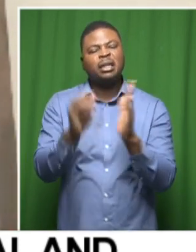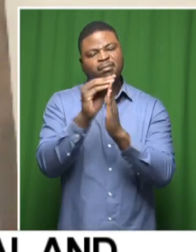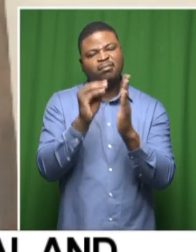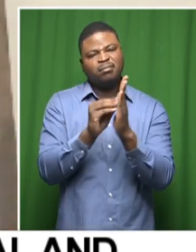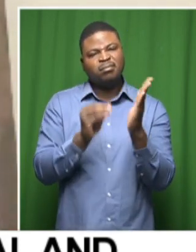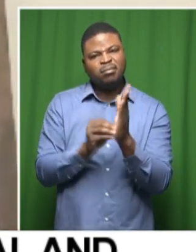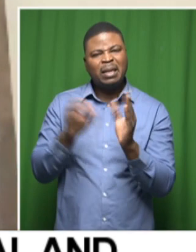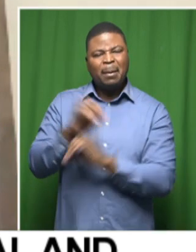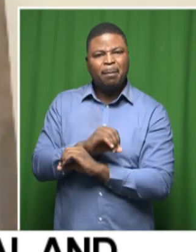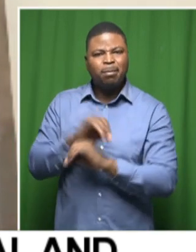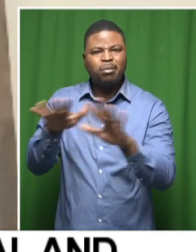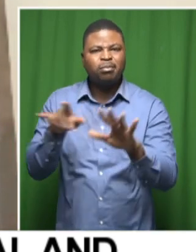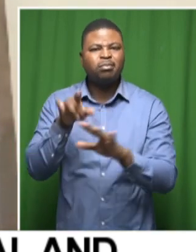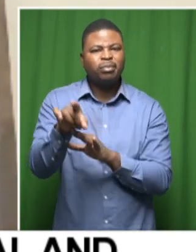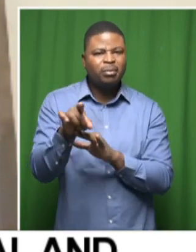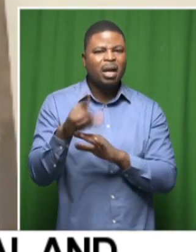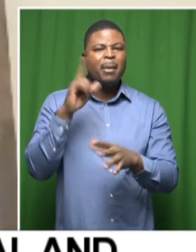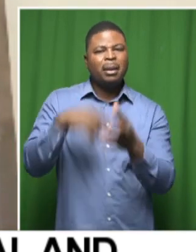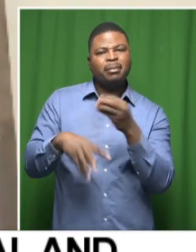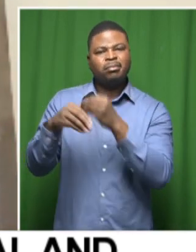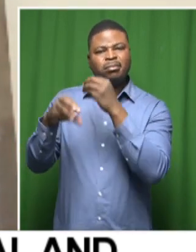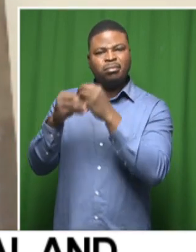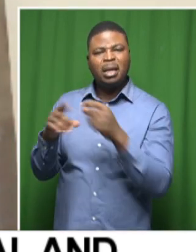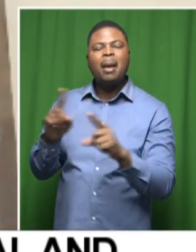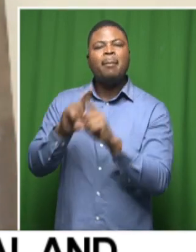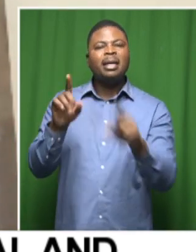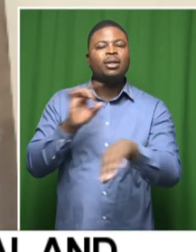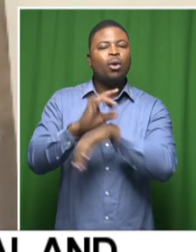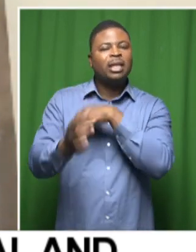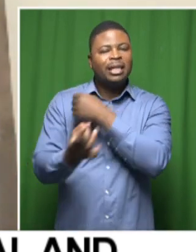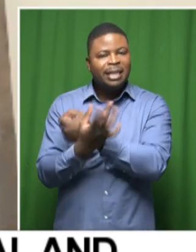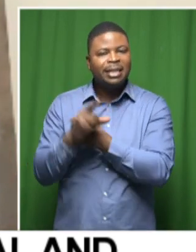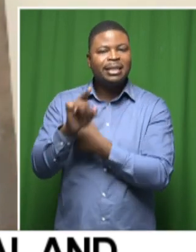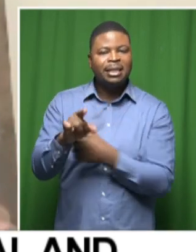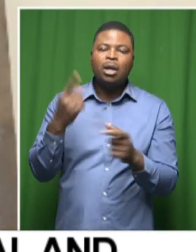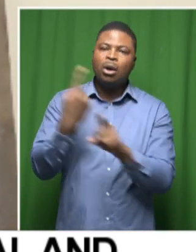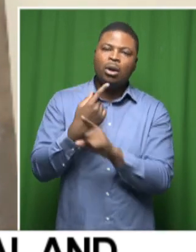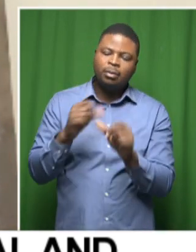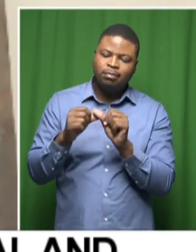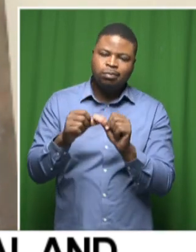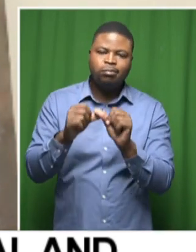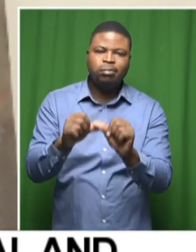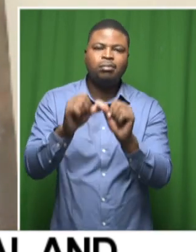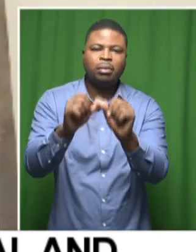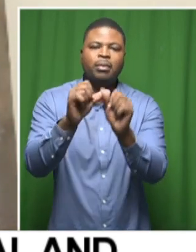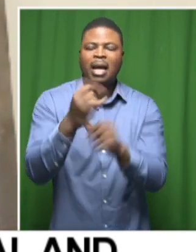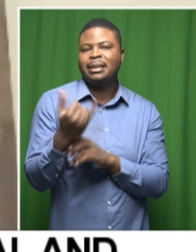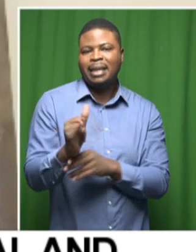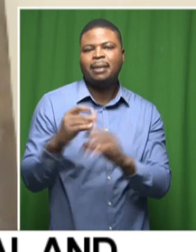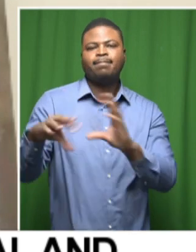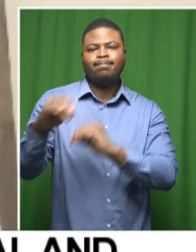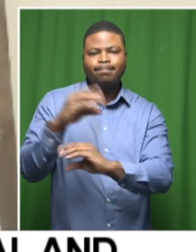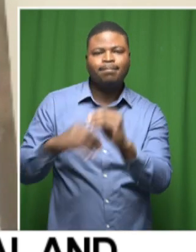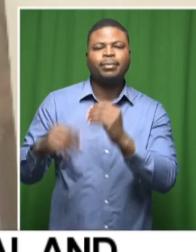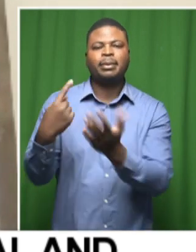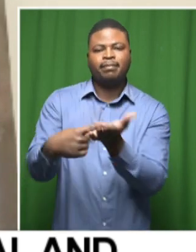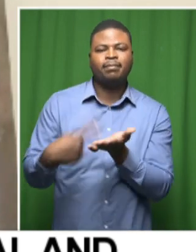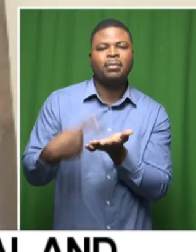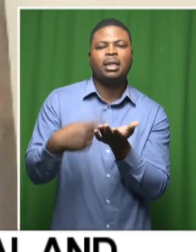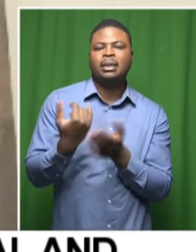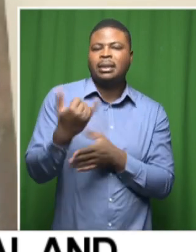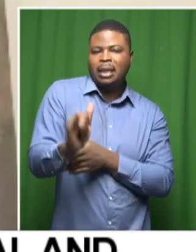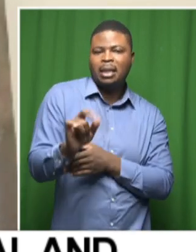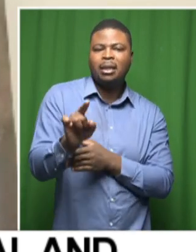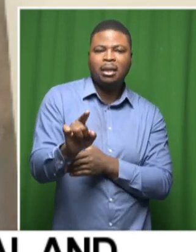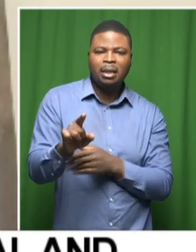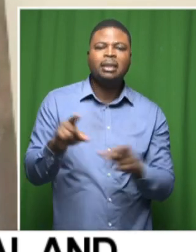that needs to be made, that there be some consultation. It's the ongoing consultation. And you see that in evidence by the fact that when the